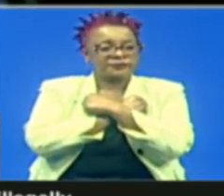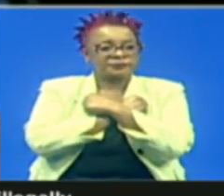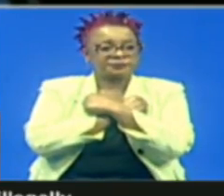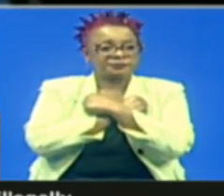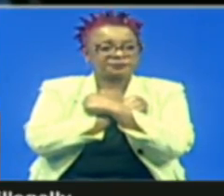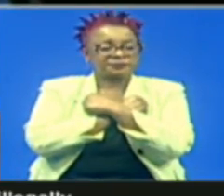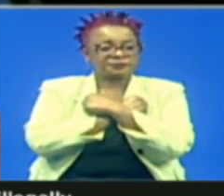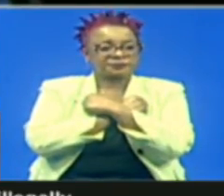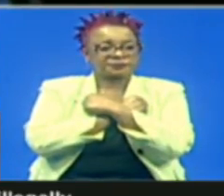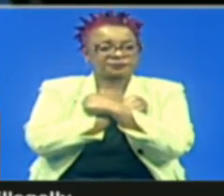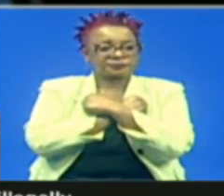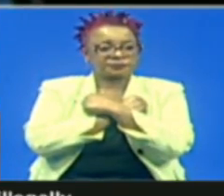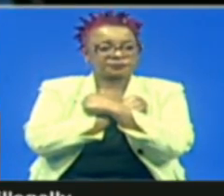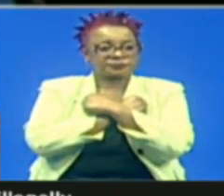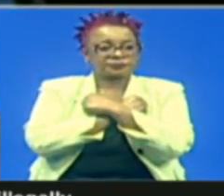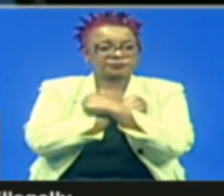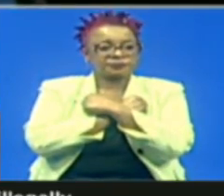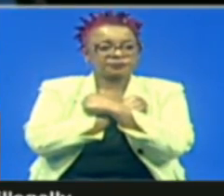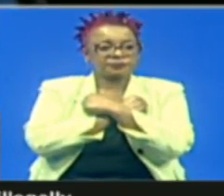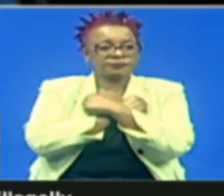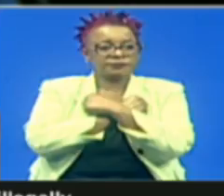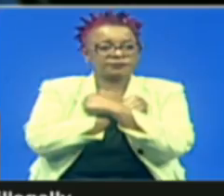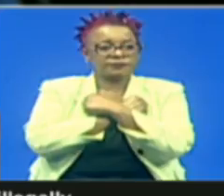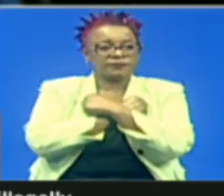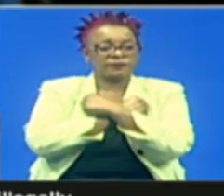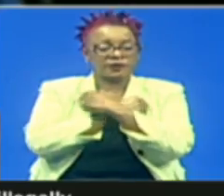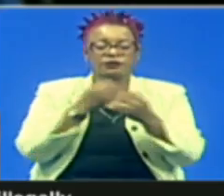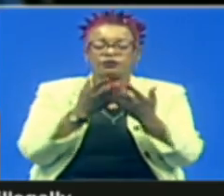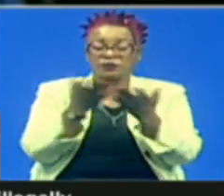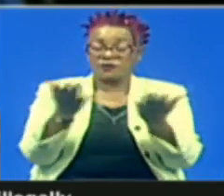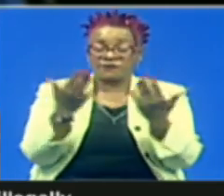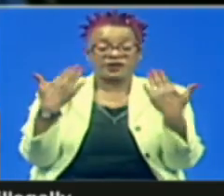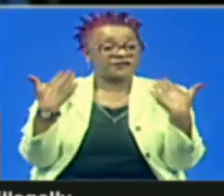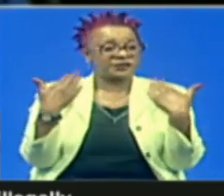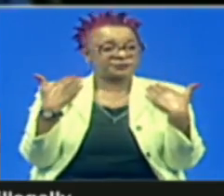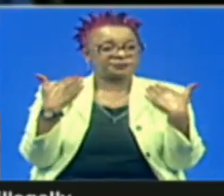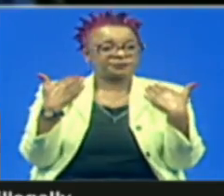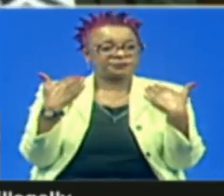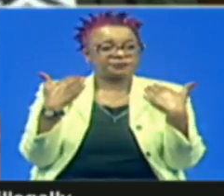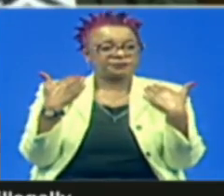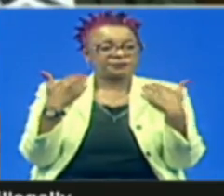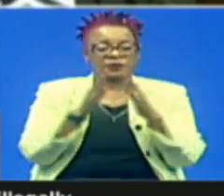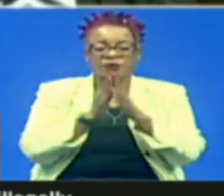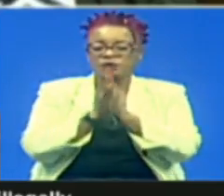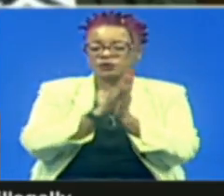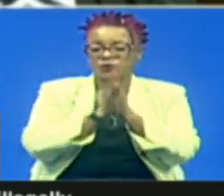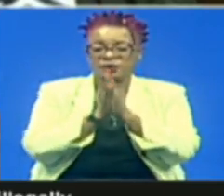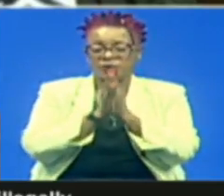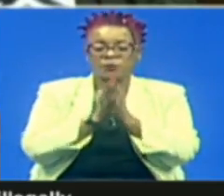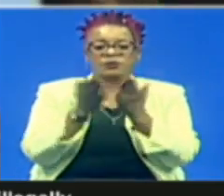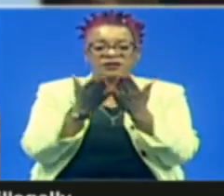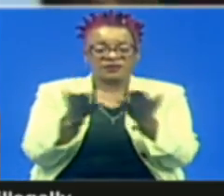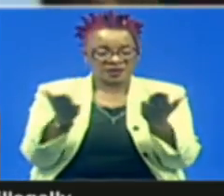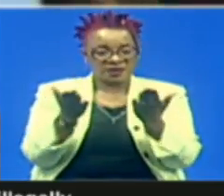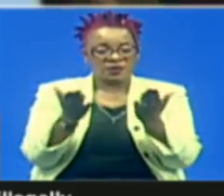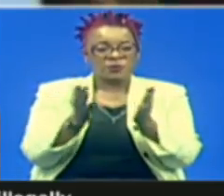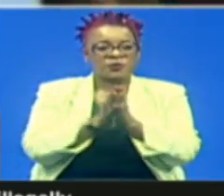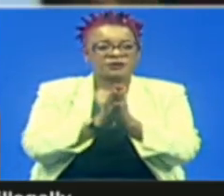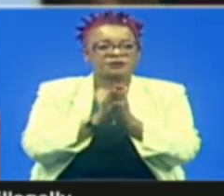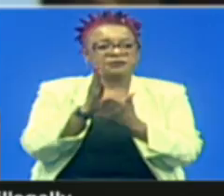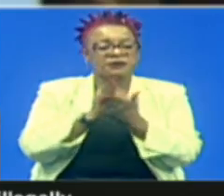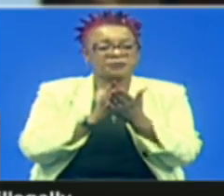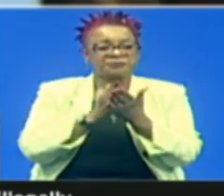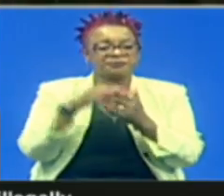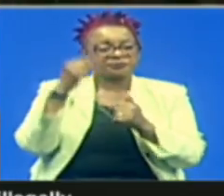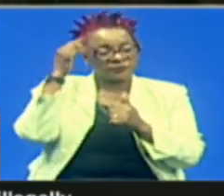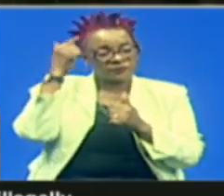and desperately wanted to live forever. Bob's story was still penned with the ink of affliction. His